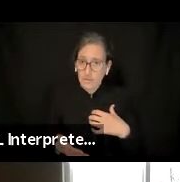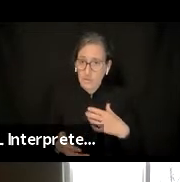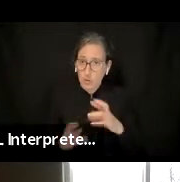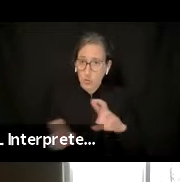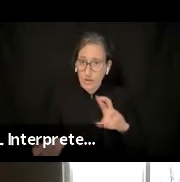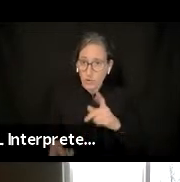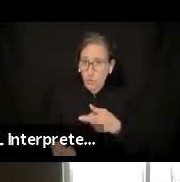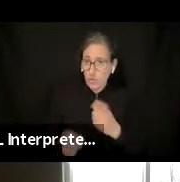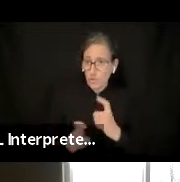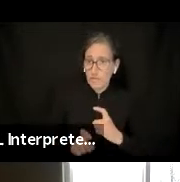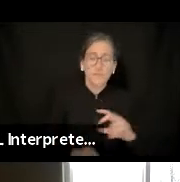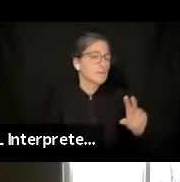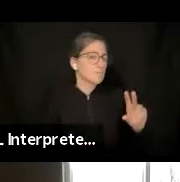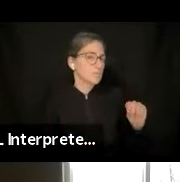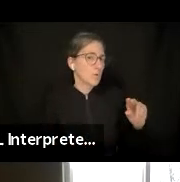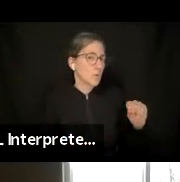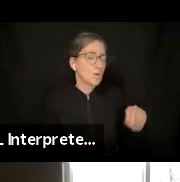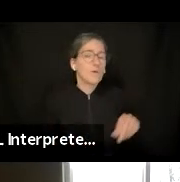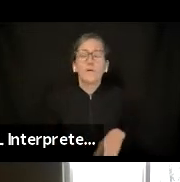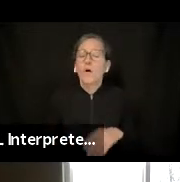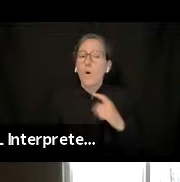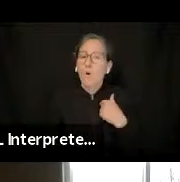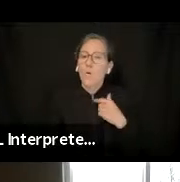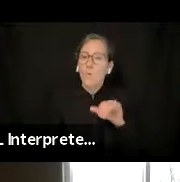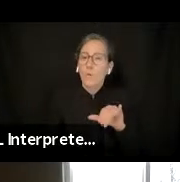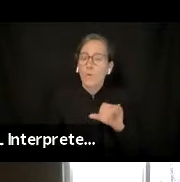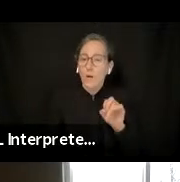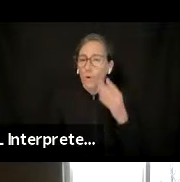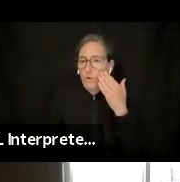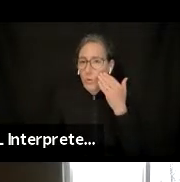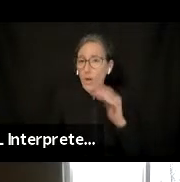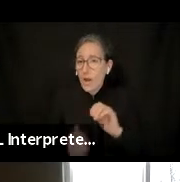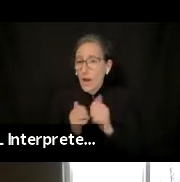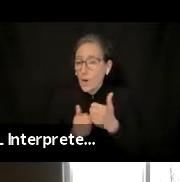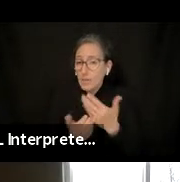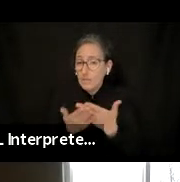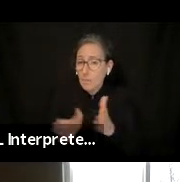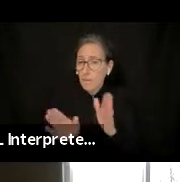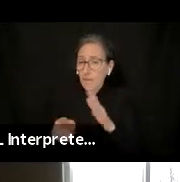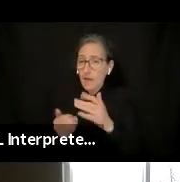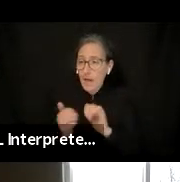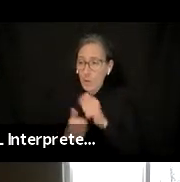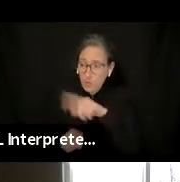wondered how the public knew to bring those to the city.